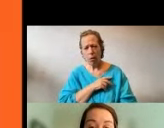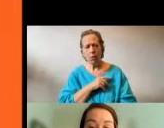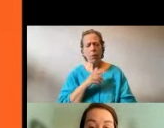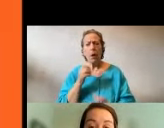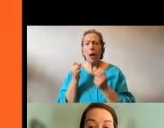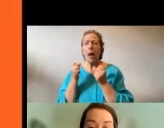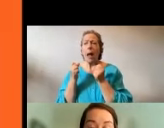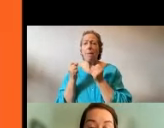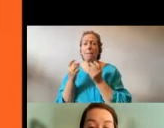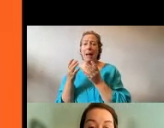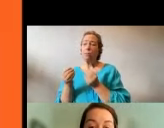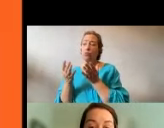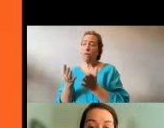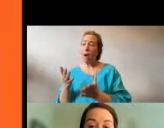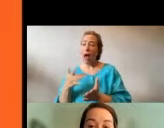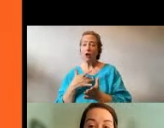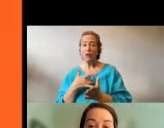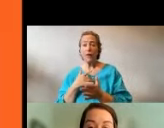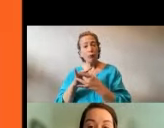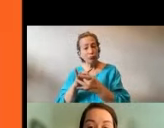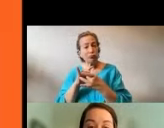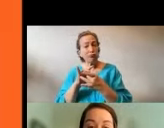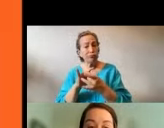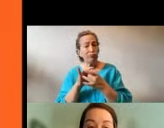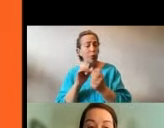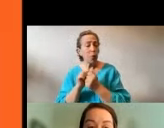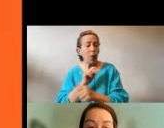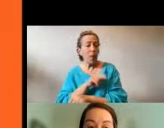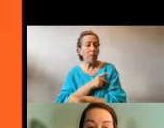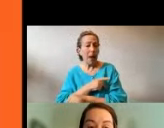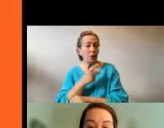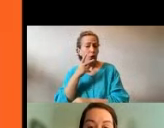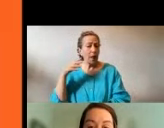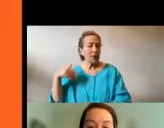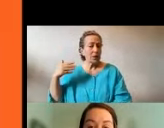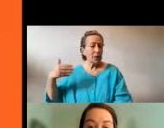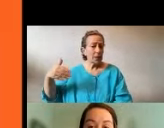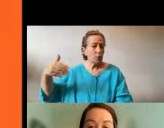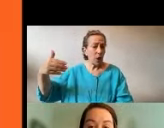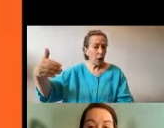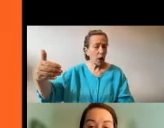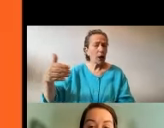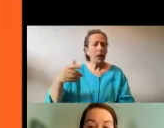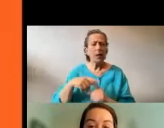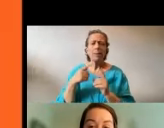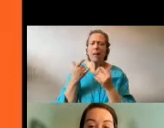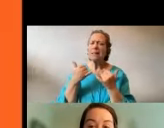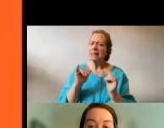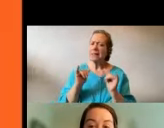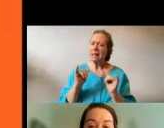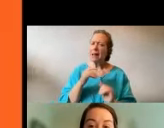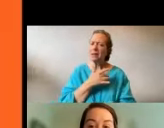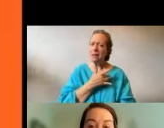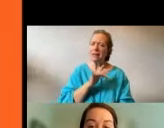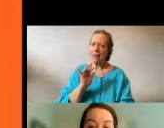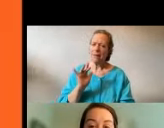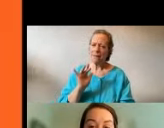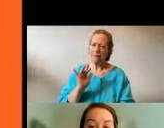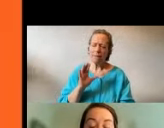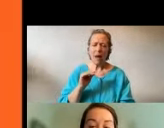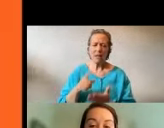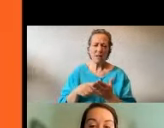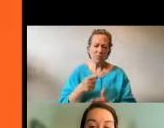good relationships with patients that they see regularly, but some of these issues are still so sensitive to the point where they just don't want to